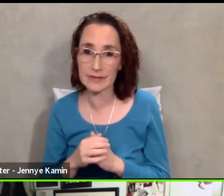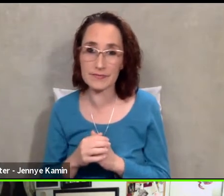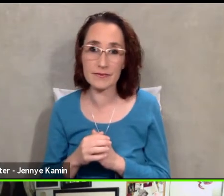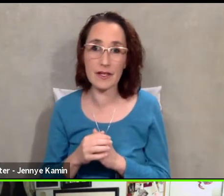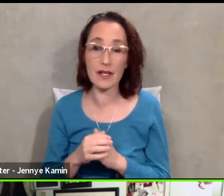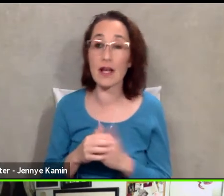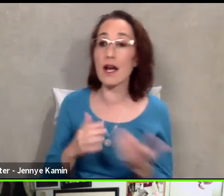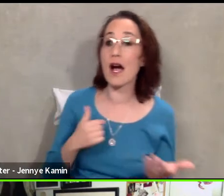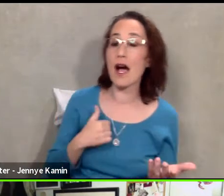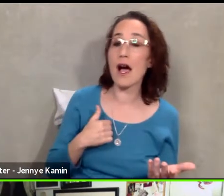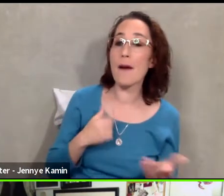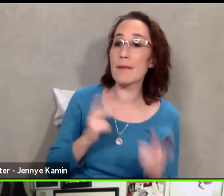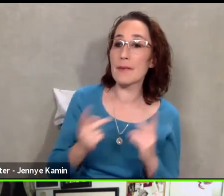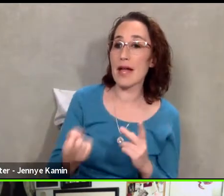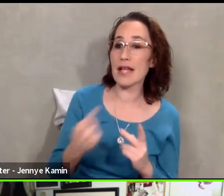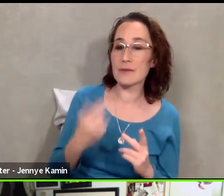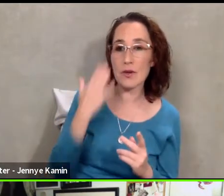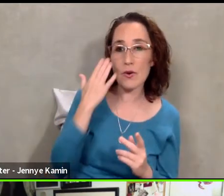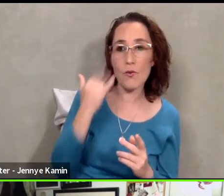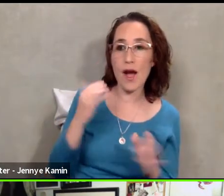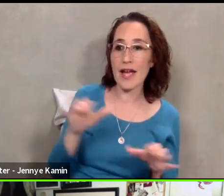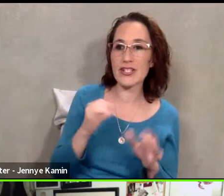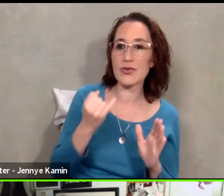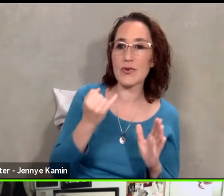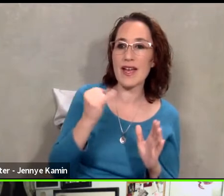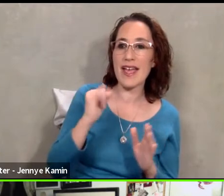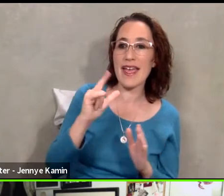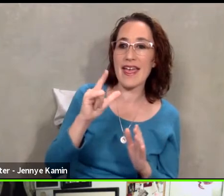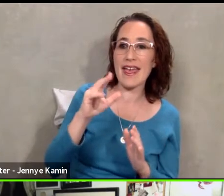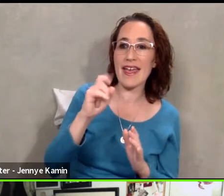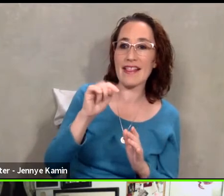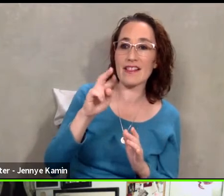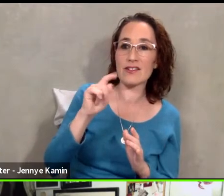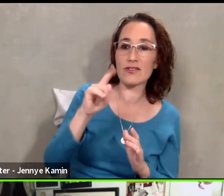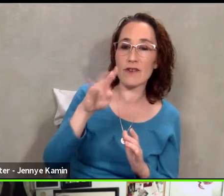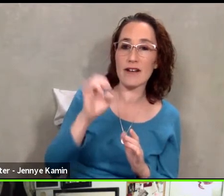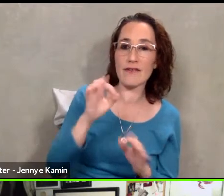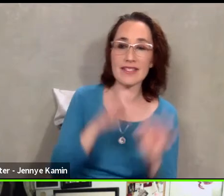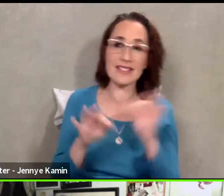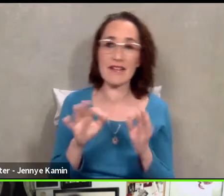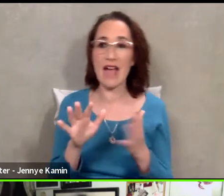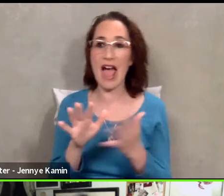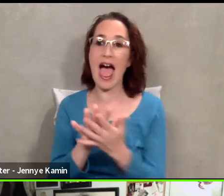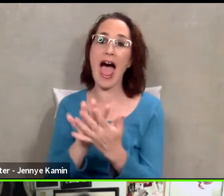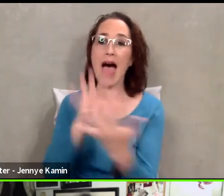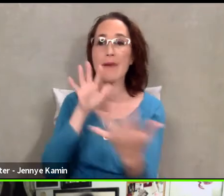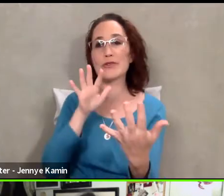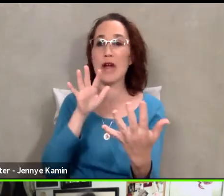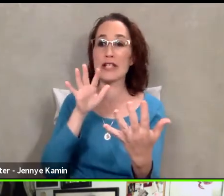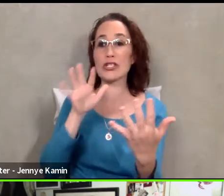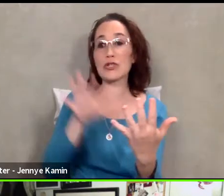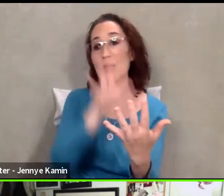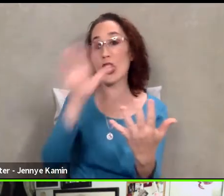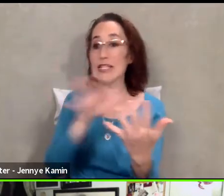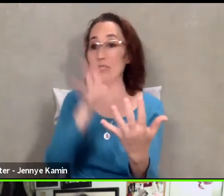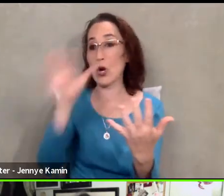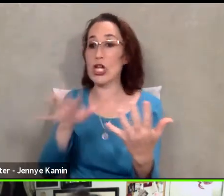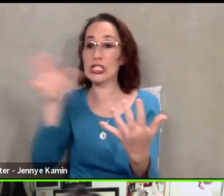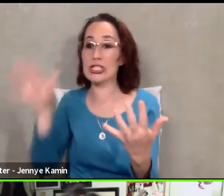sort of illustrative work as opposed to, I don't know, doing some sort of abstract swirly swirls. But why did you do figurative